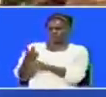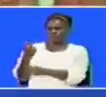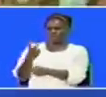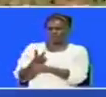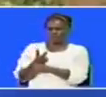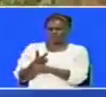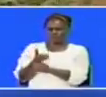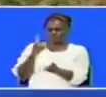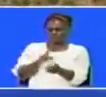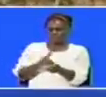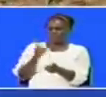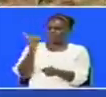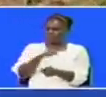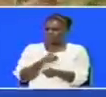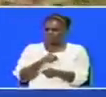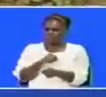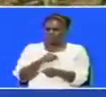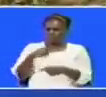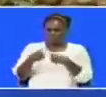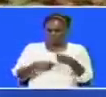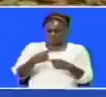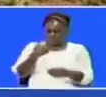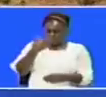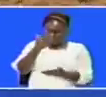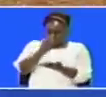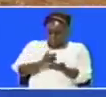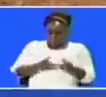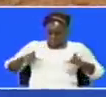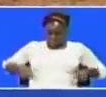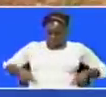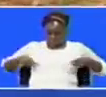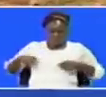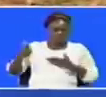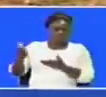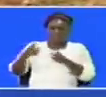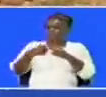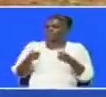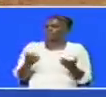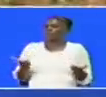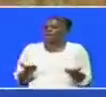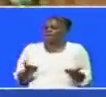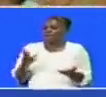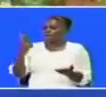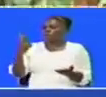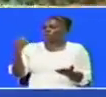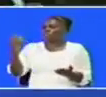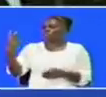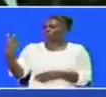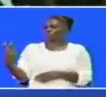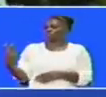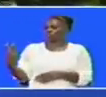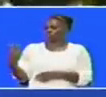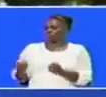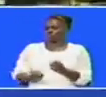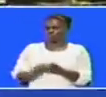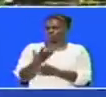underwent dialysis, a procedure that has become part of his life. It all started in the year 2002 when he